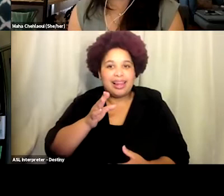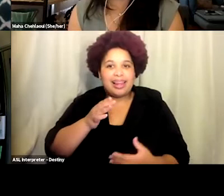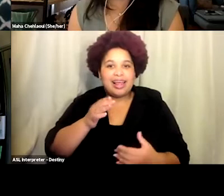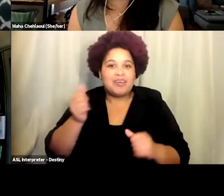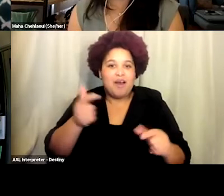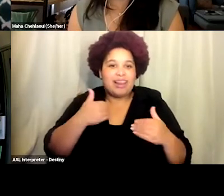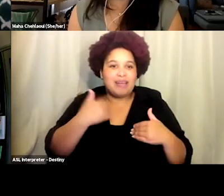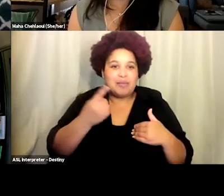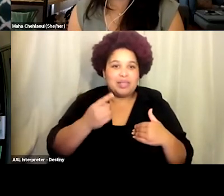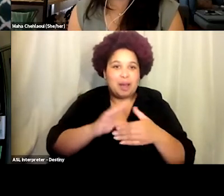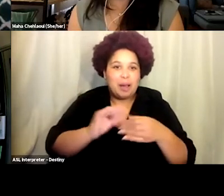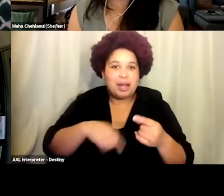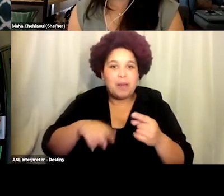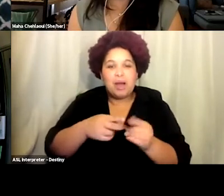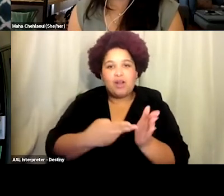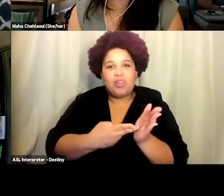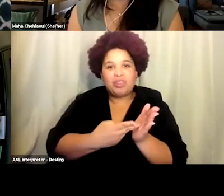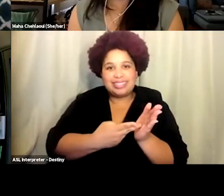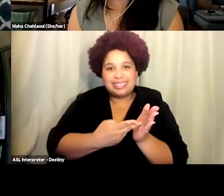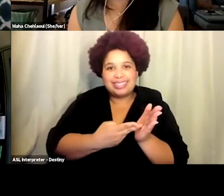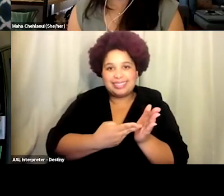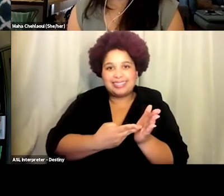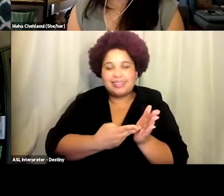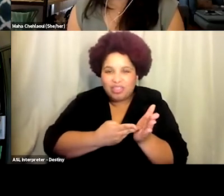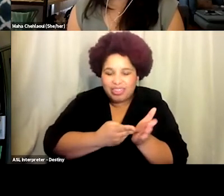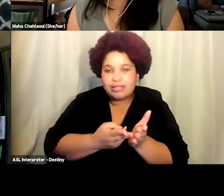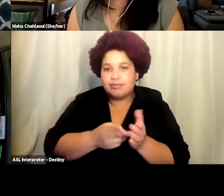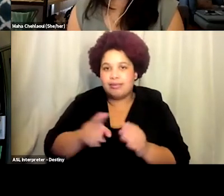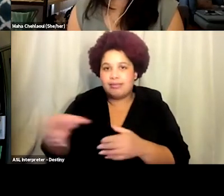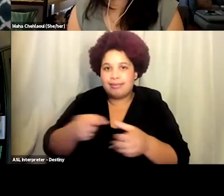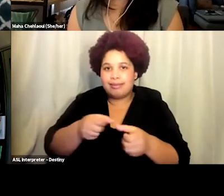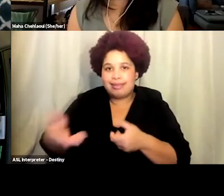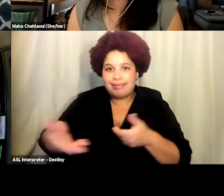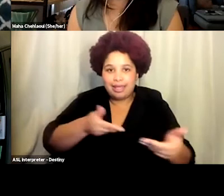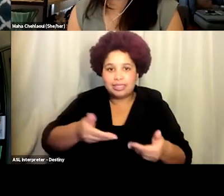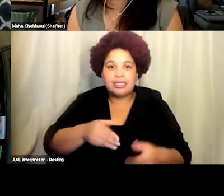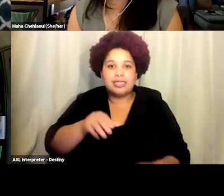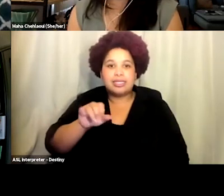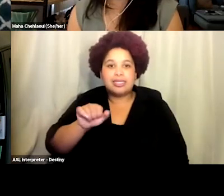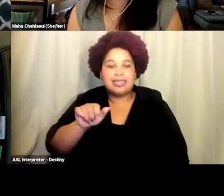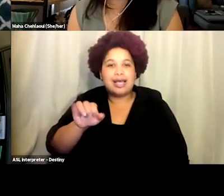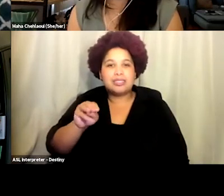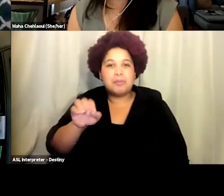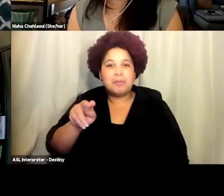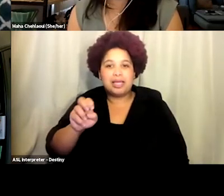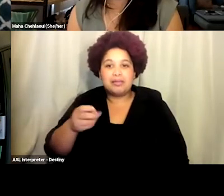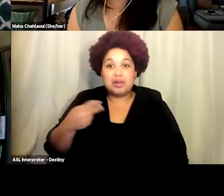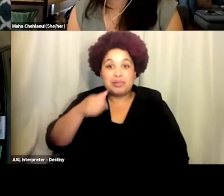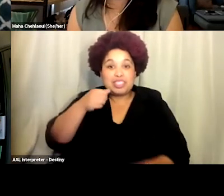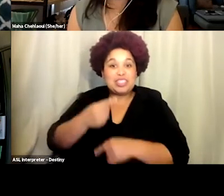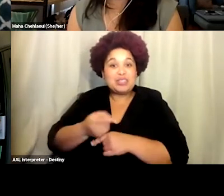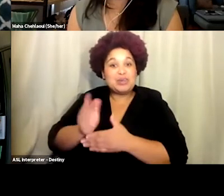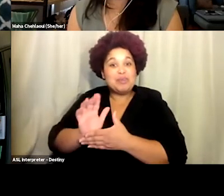everyone's going to have something to say, which is on authentic casting. It's a real hot topic. Like Yasmine even just said, her and I could play sisters in a